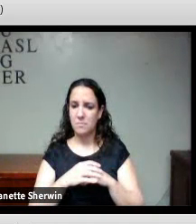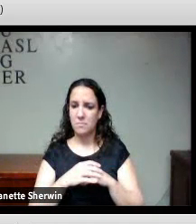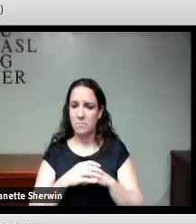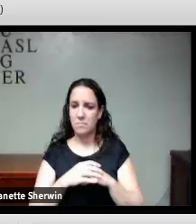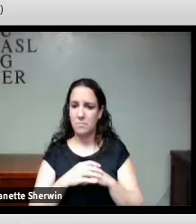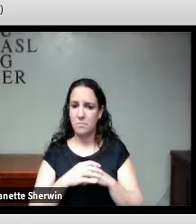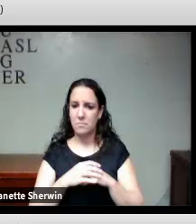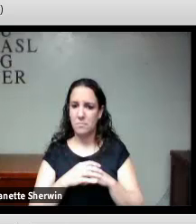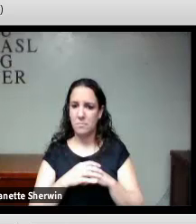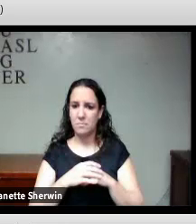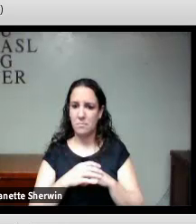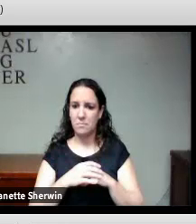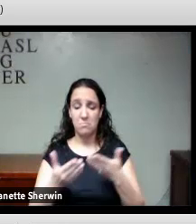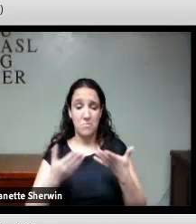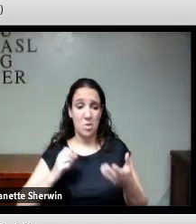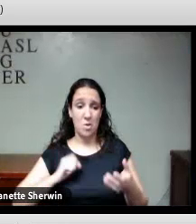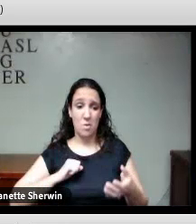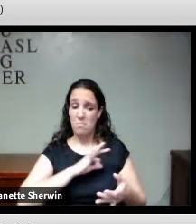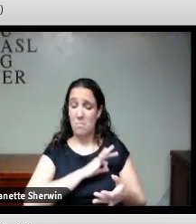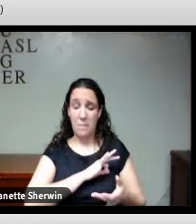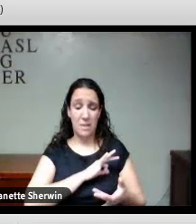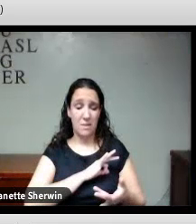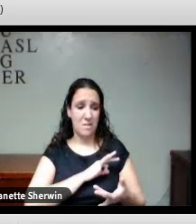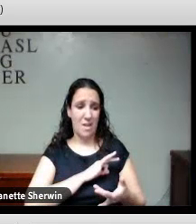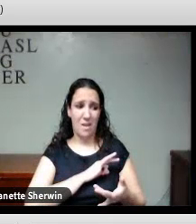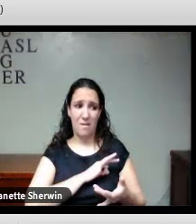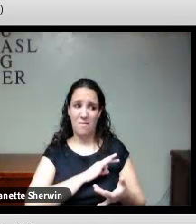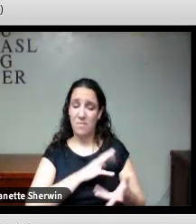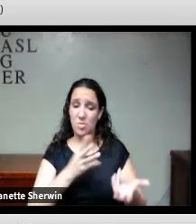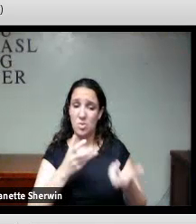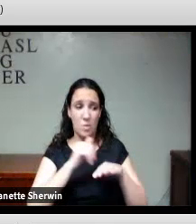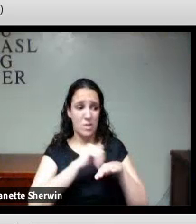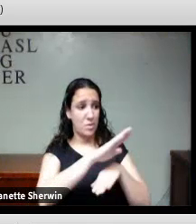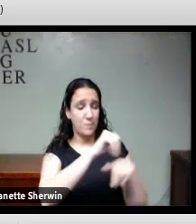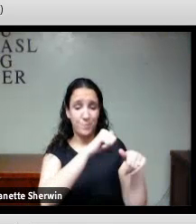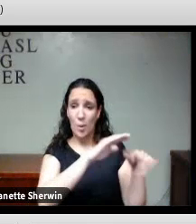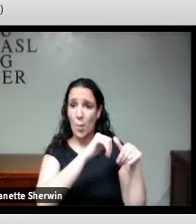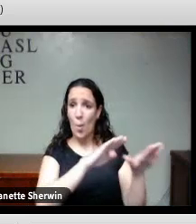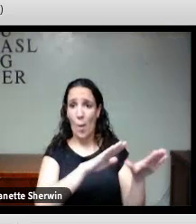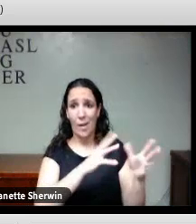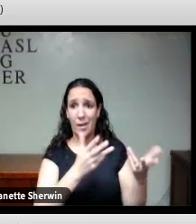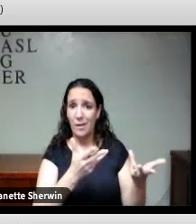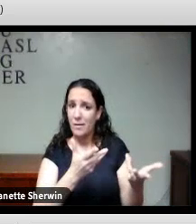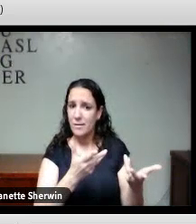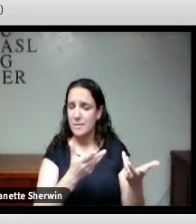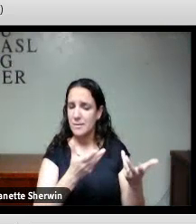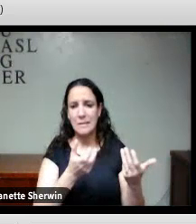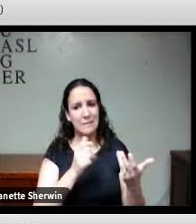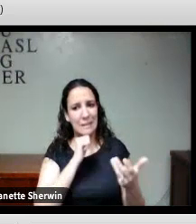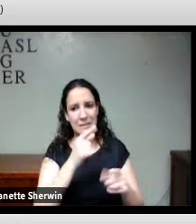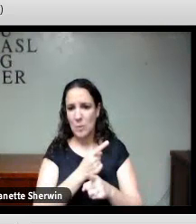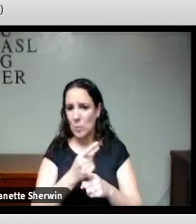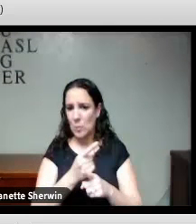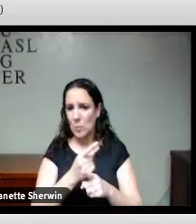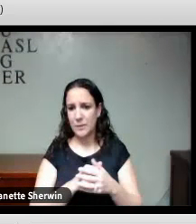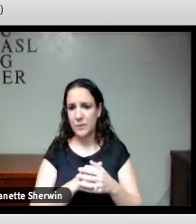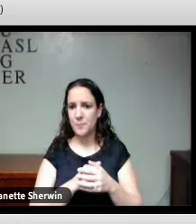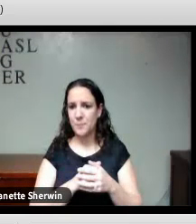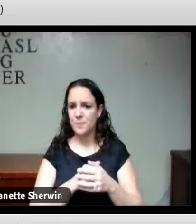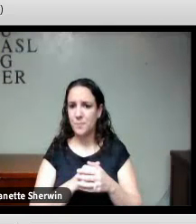big one. Thank you so much. I know you've been using the library for years. We're going to figure out a way to fix this for you. Danielle said, thank them also